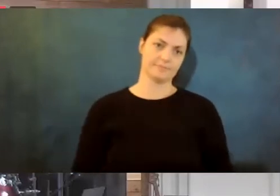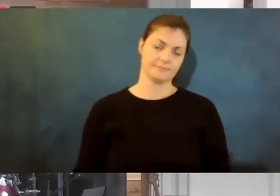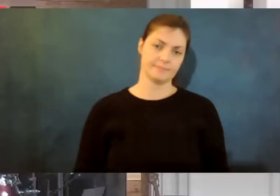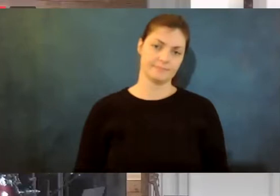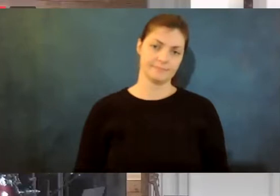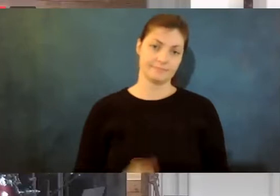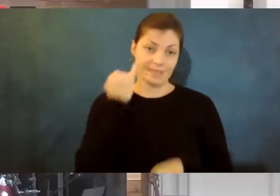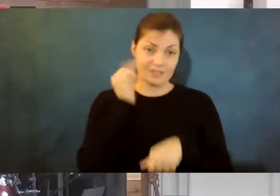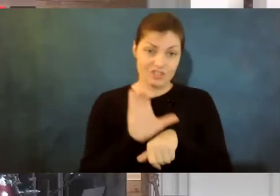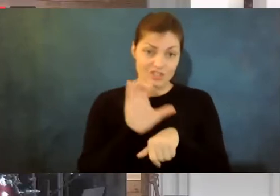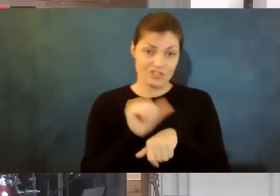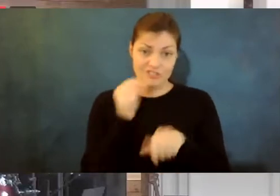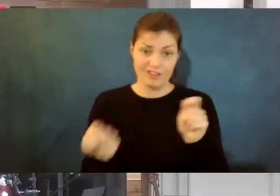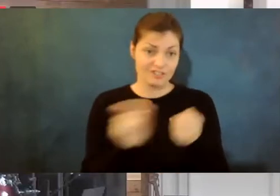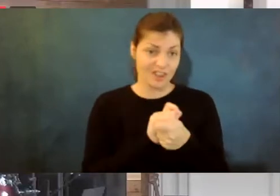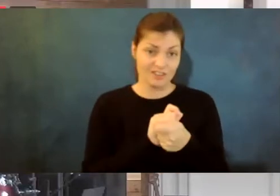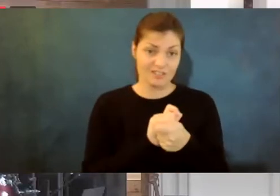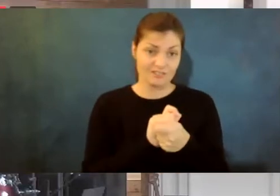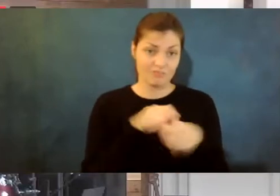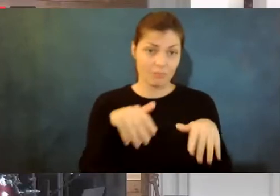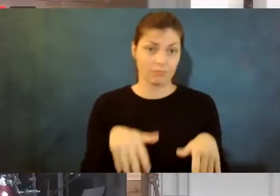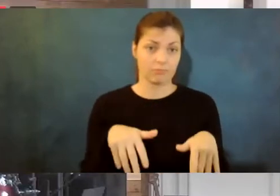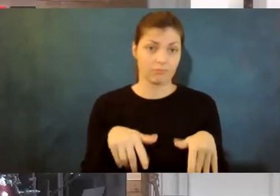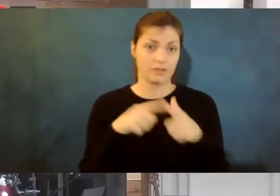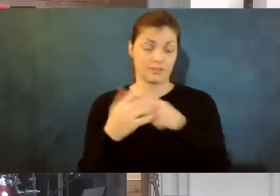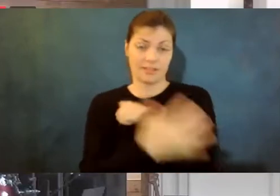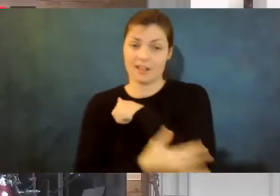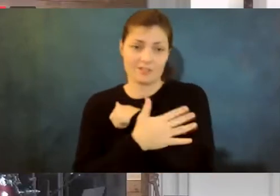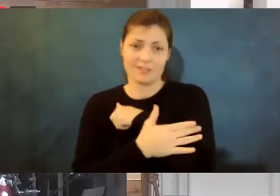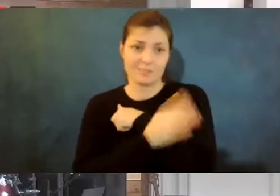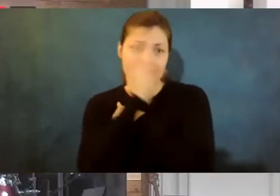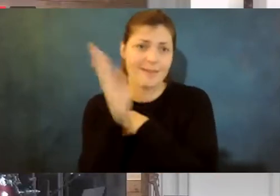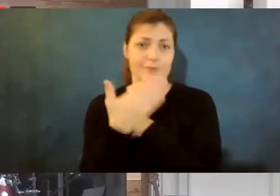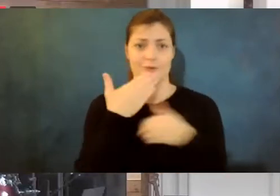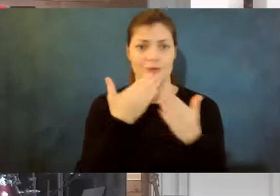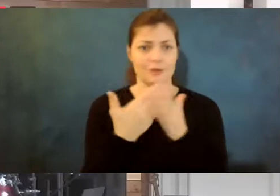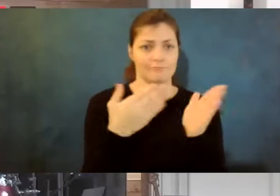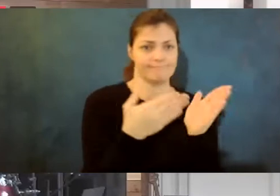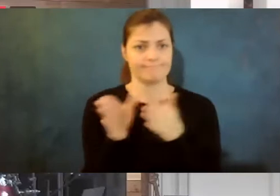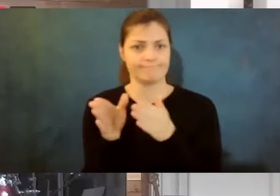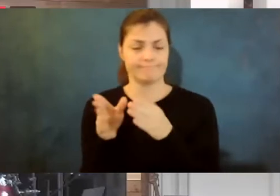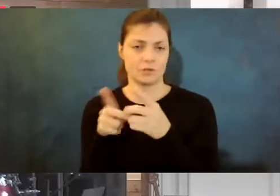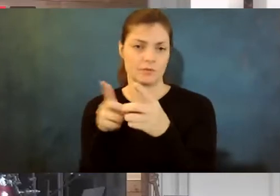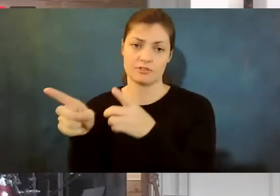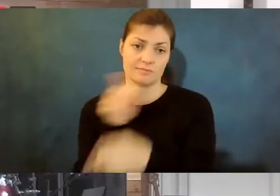And if the church doesn't change, this country will never go in a good direction. Never.